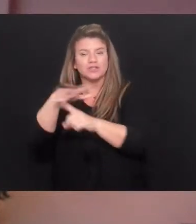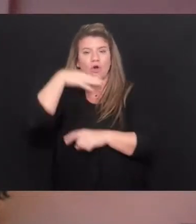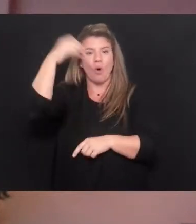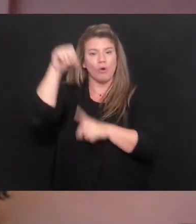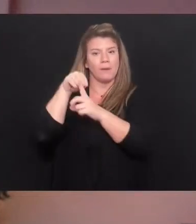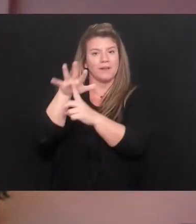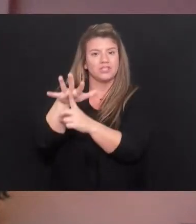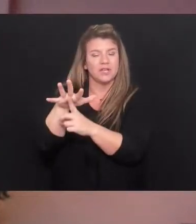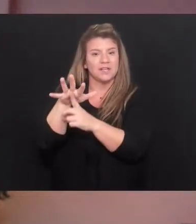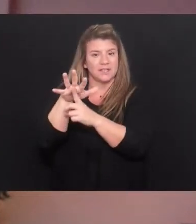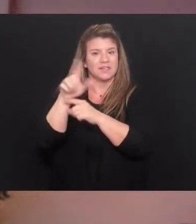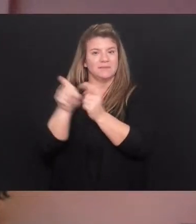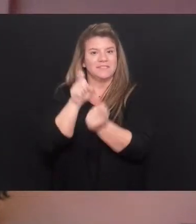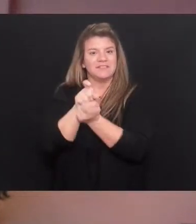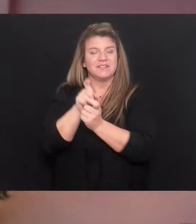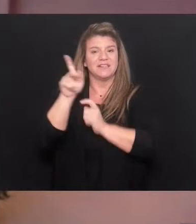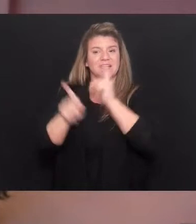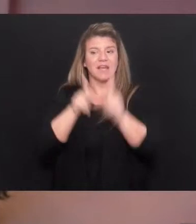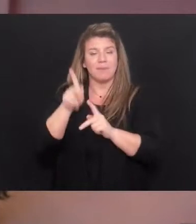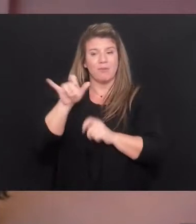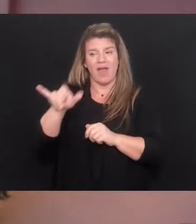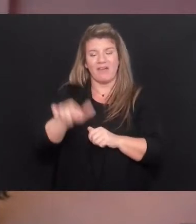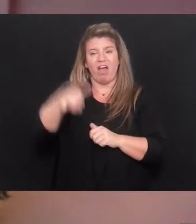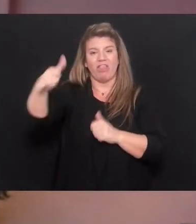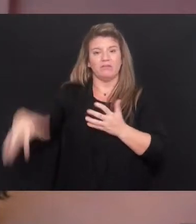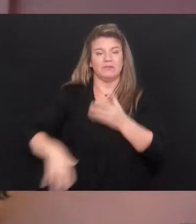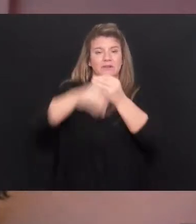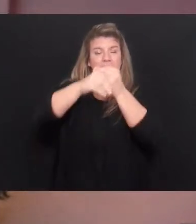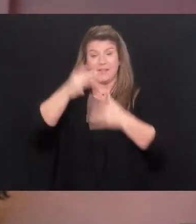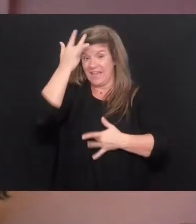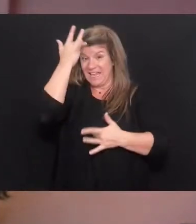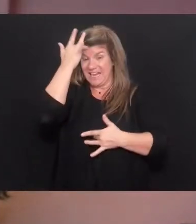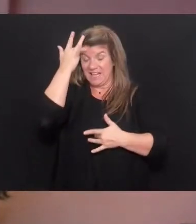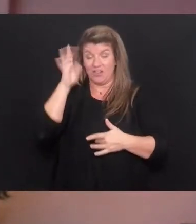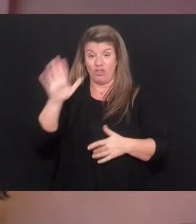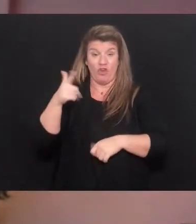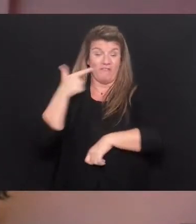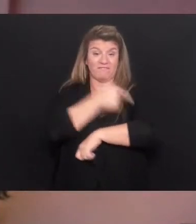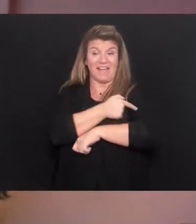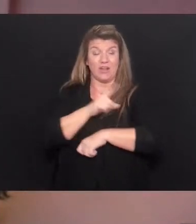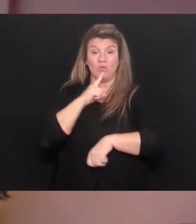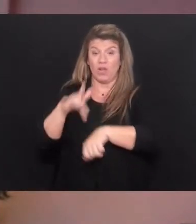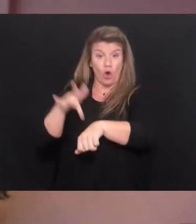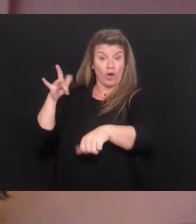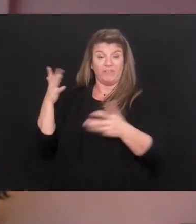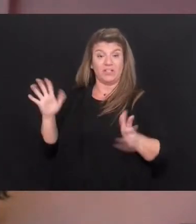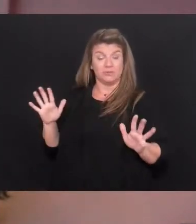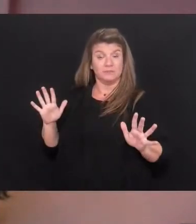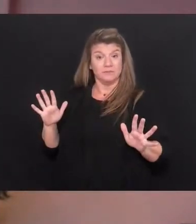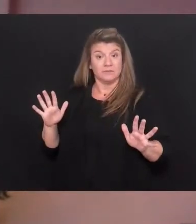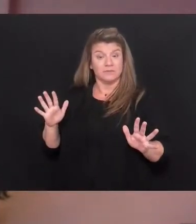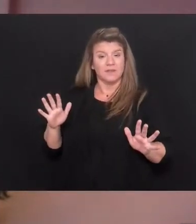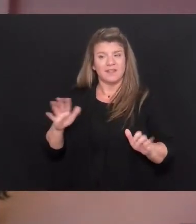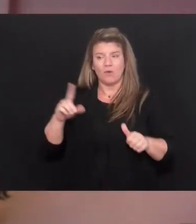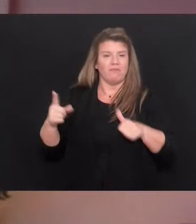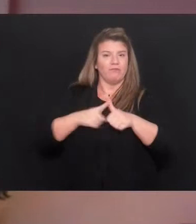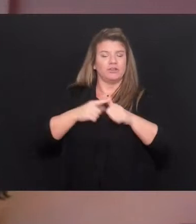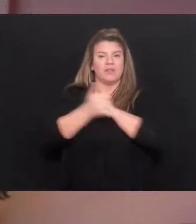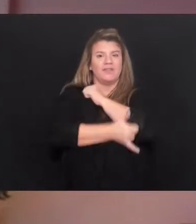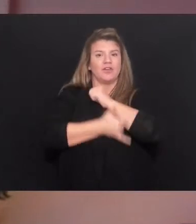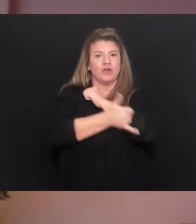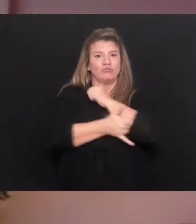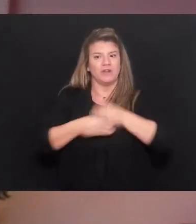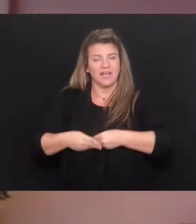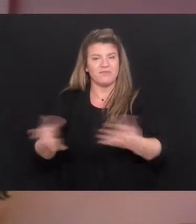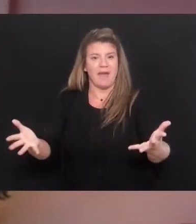population, particularly people with other illnesses who got their vaccines really early in the pandemic. We were first in the country to administer